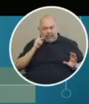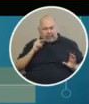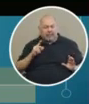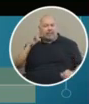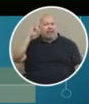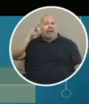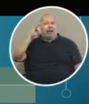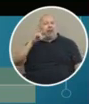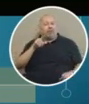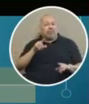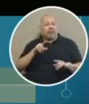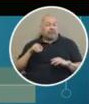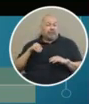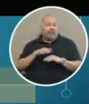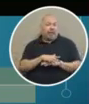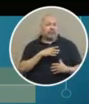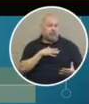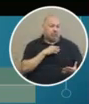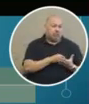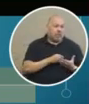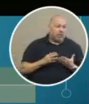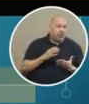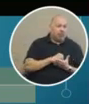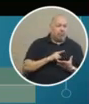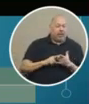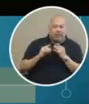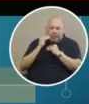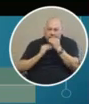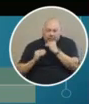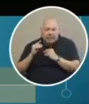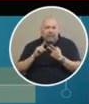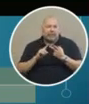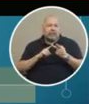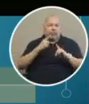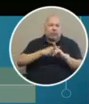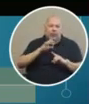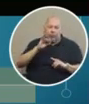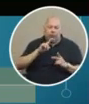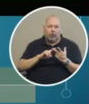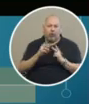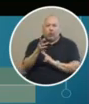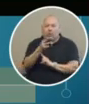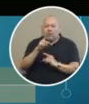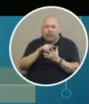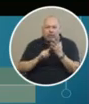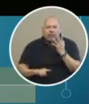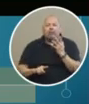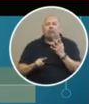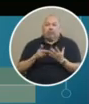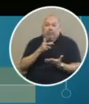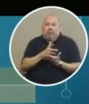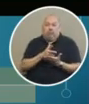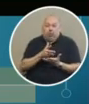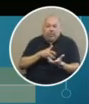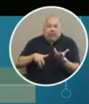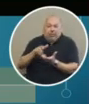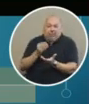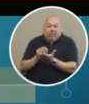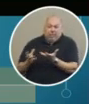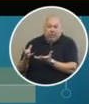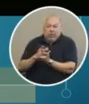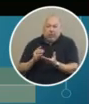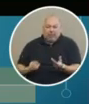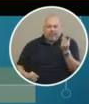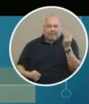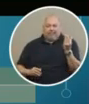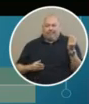the airlines affect our revenues, but the concessionaires, the rental cars, the hotels, as well as the parking, all of that